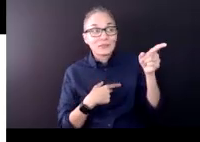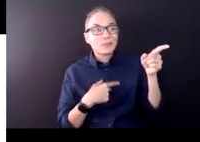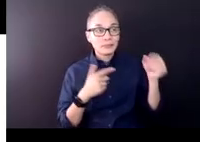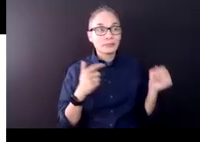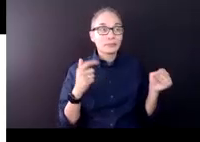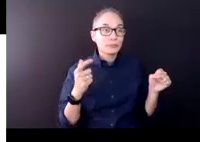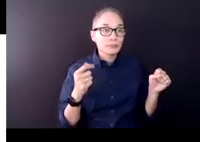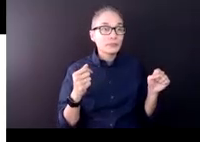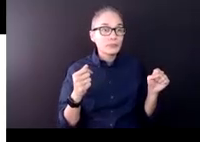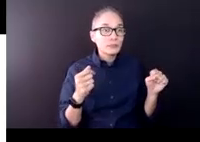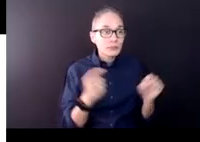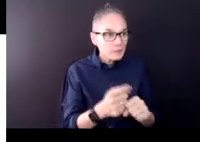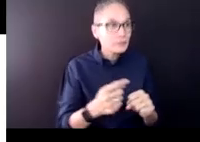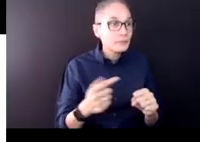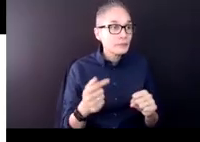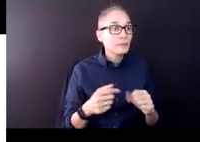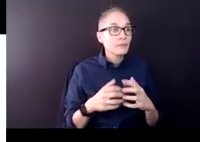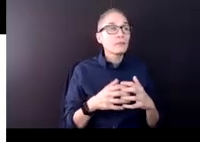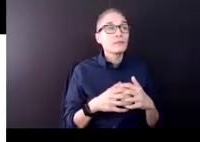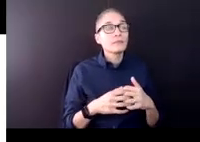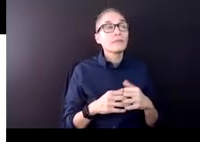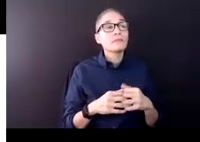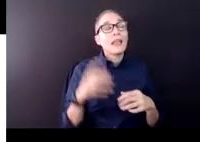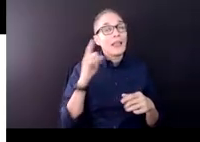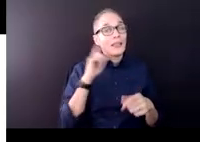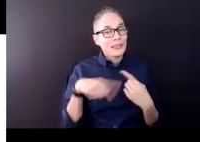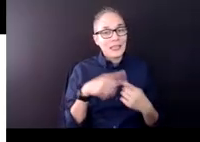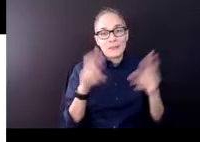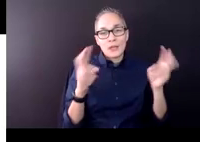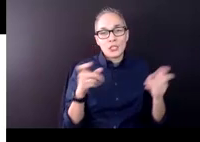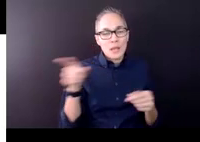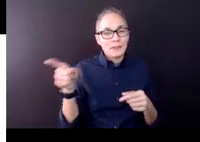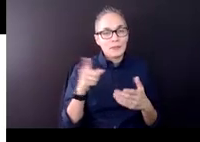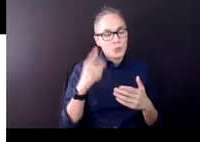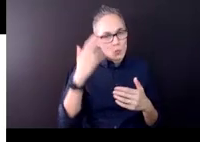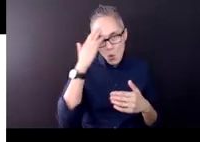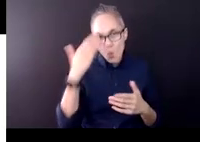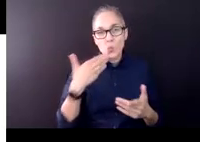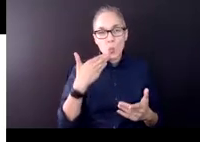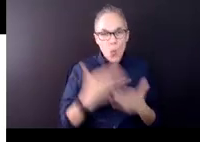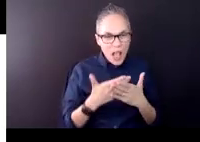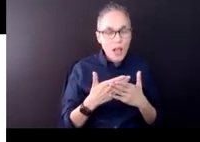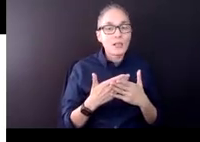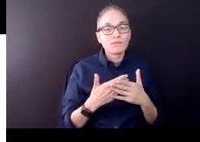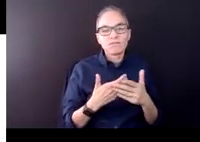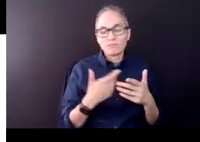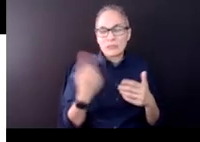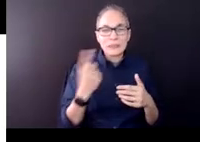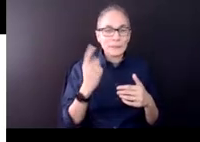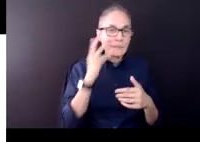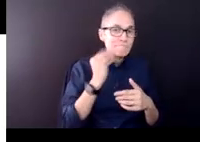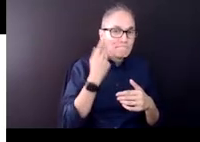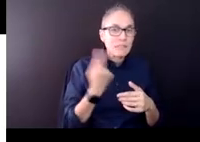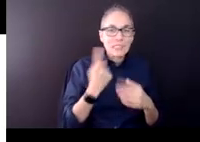Um, so I want students to think about a topic that they know very, very well, something that they genuinely